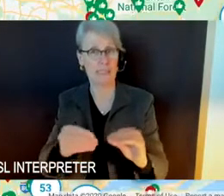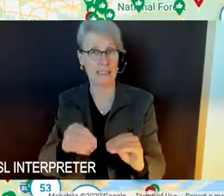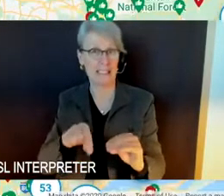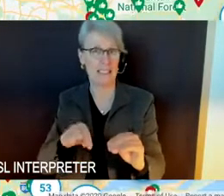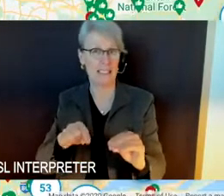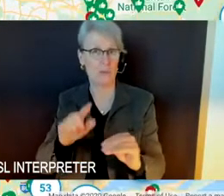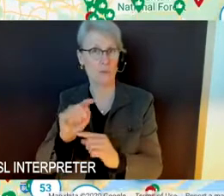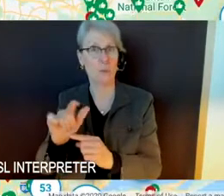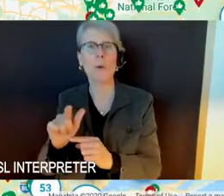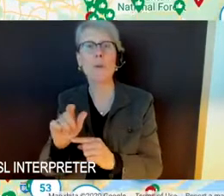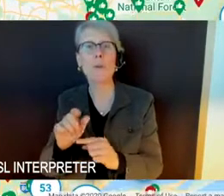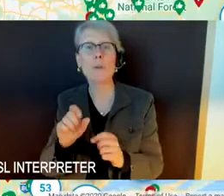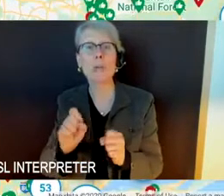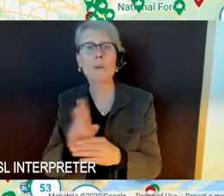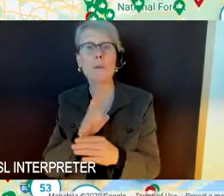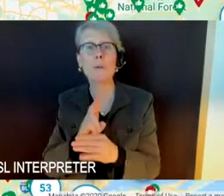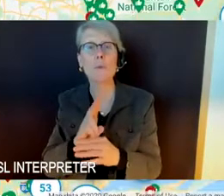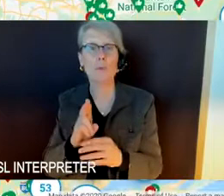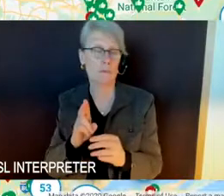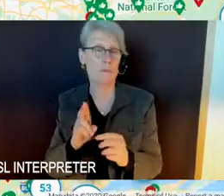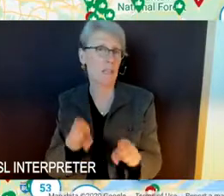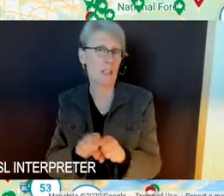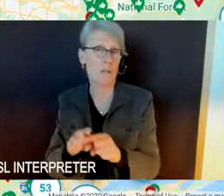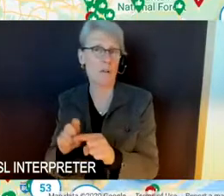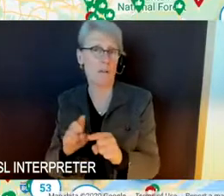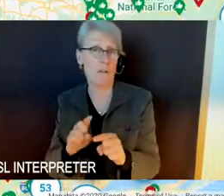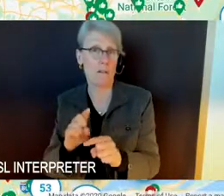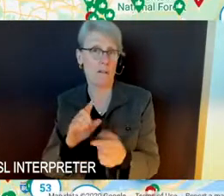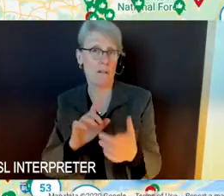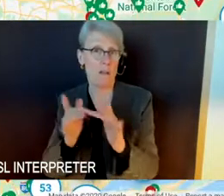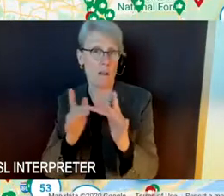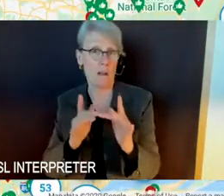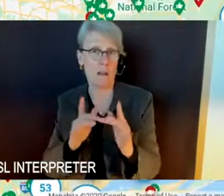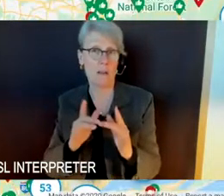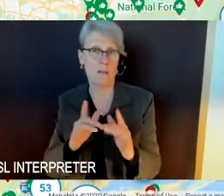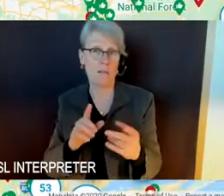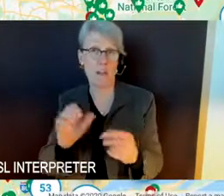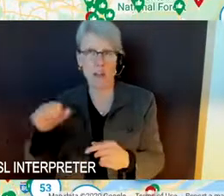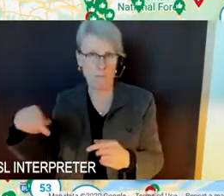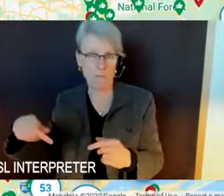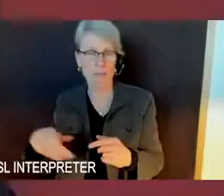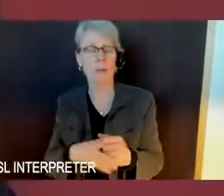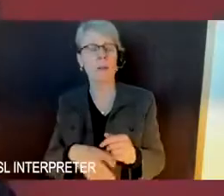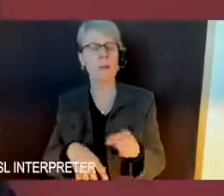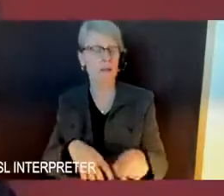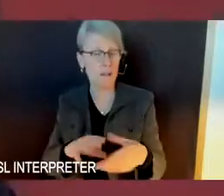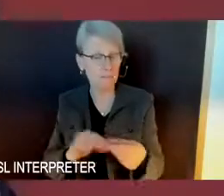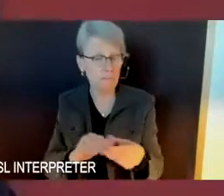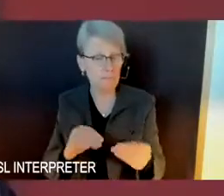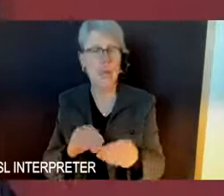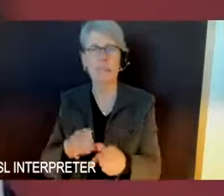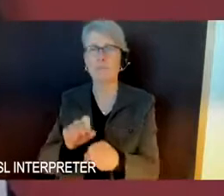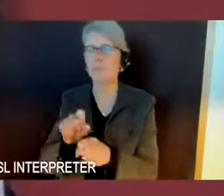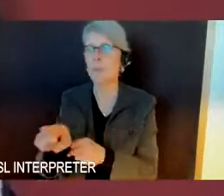their listing on Access Now. And this is the website, but you can also do it online on our app.